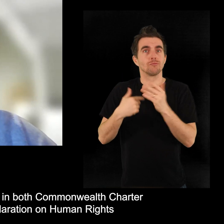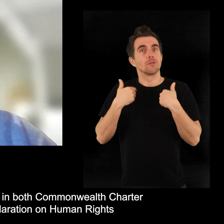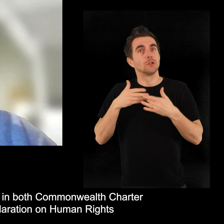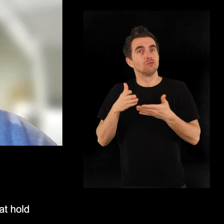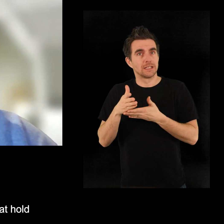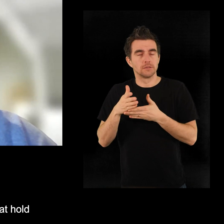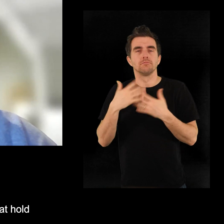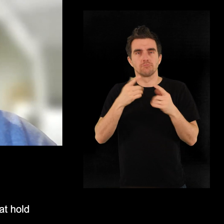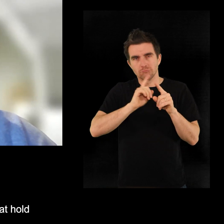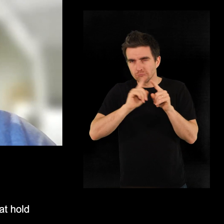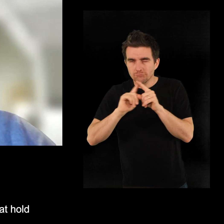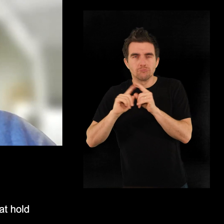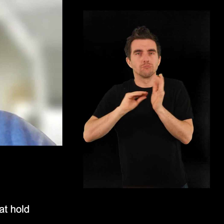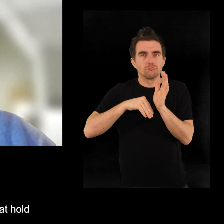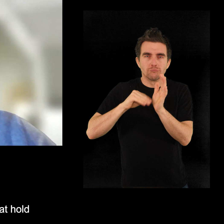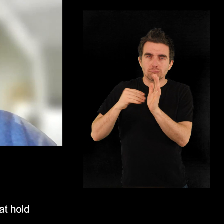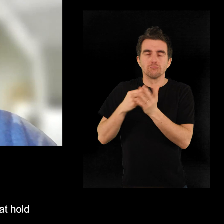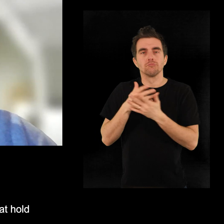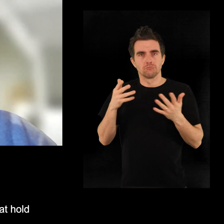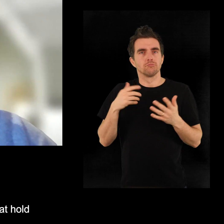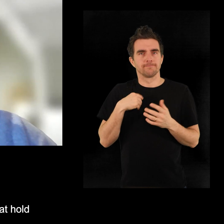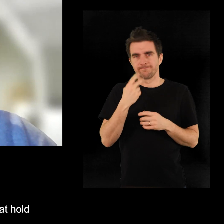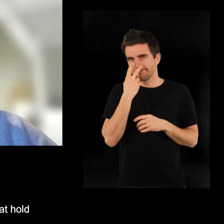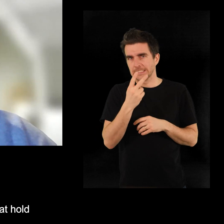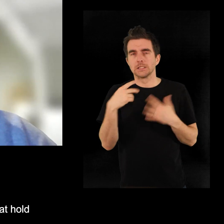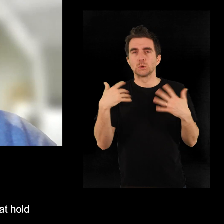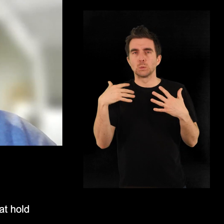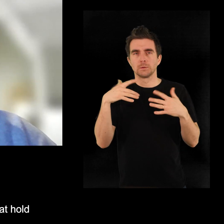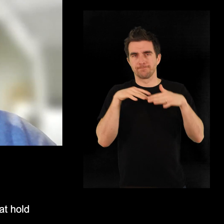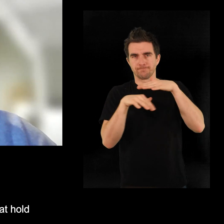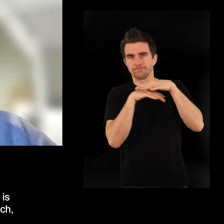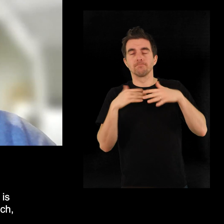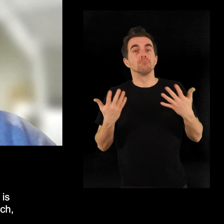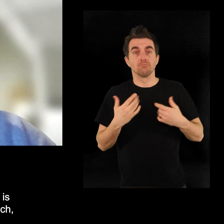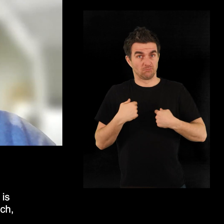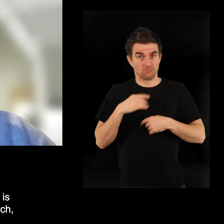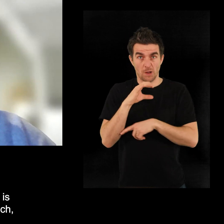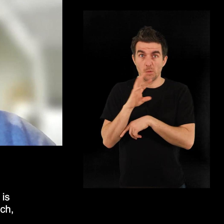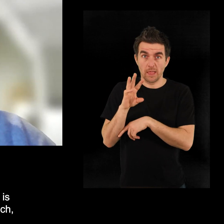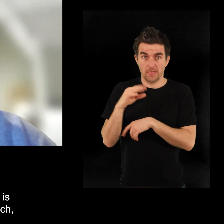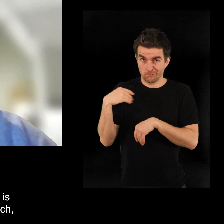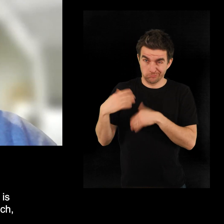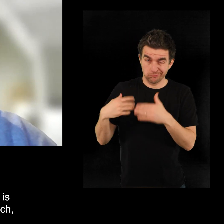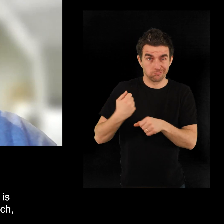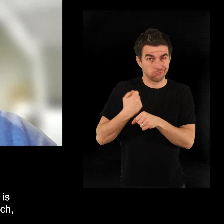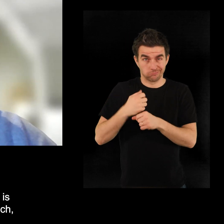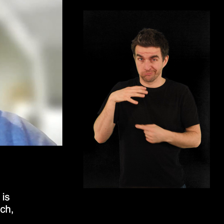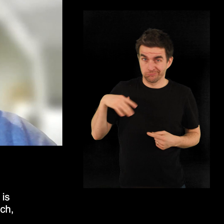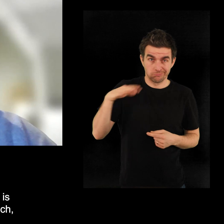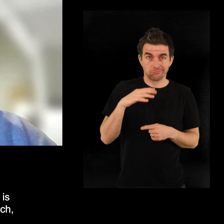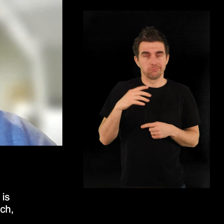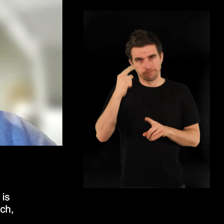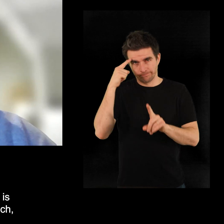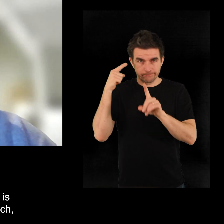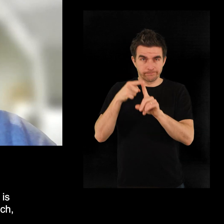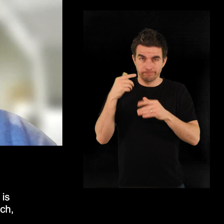Human Rights and subsequent charters. One of the unifying forces that hold the Commonwealth together is a commitment to